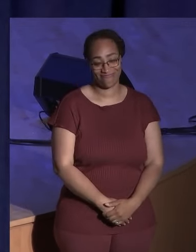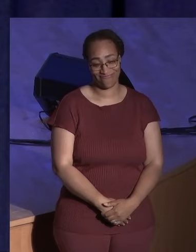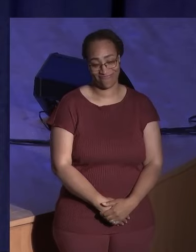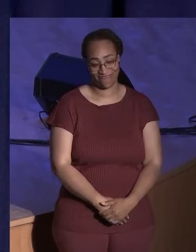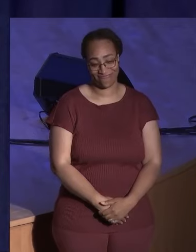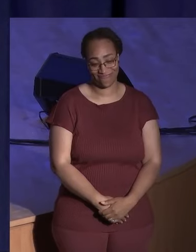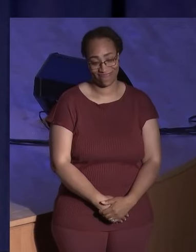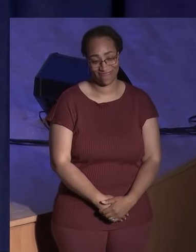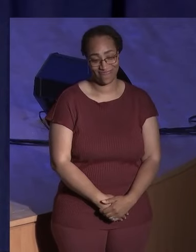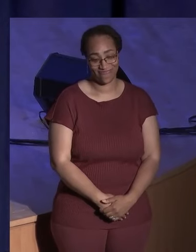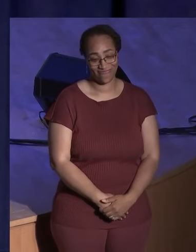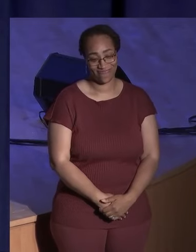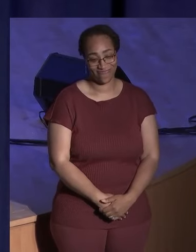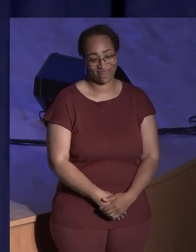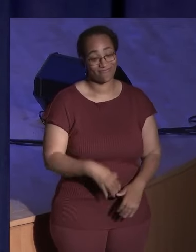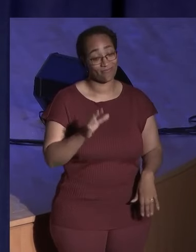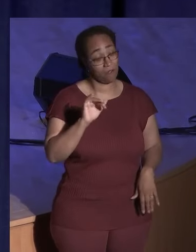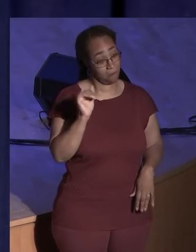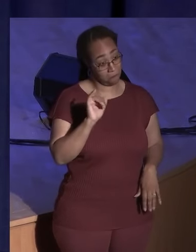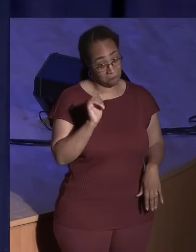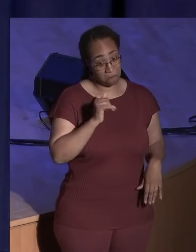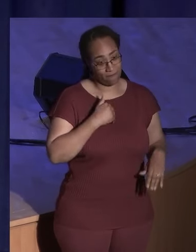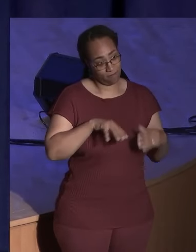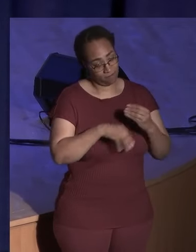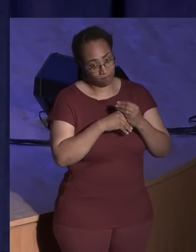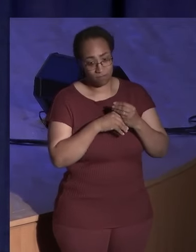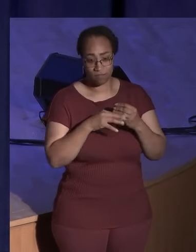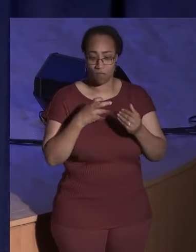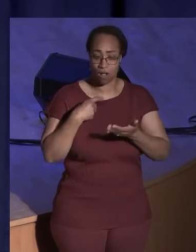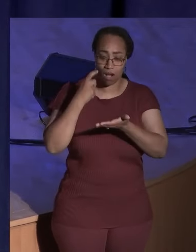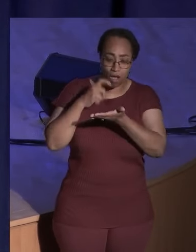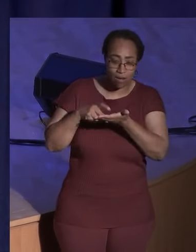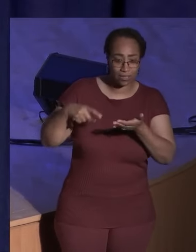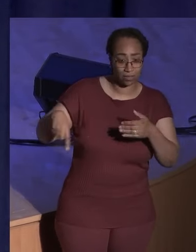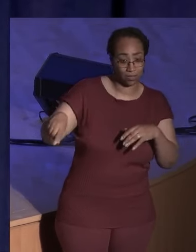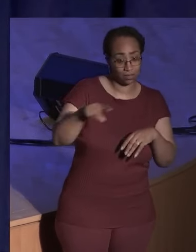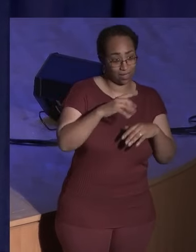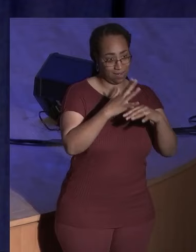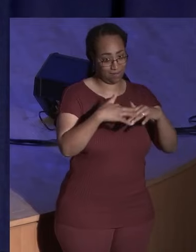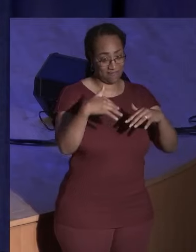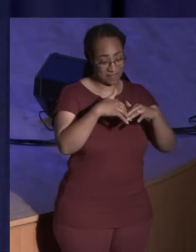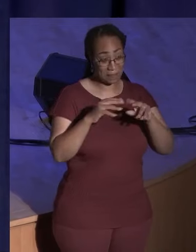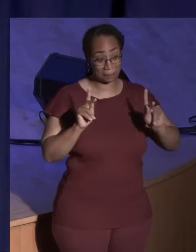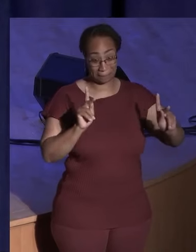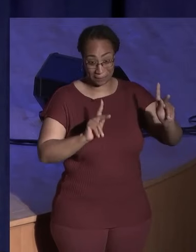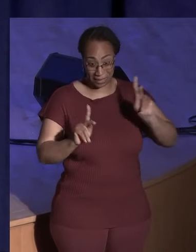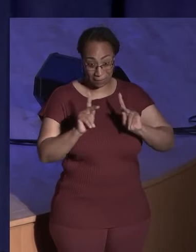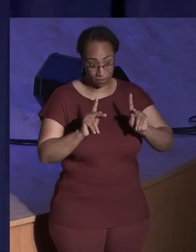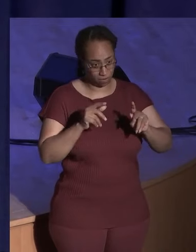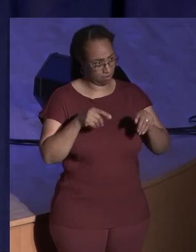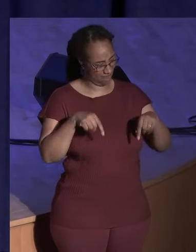We also gratefully acknowledge the Native peoples on whose ancestral homelands we gather, as well as